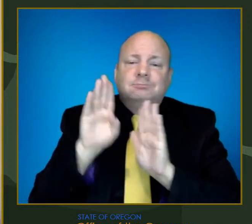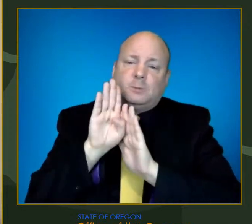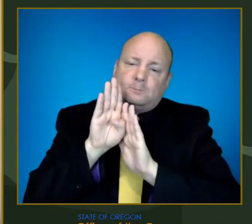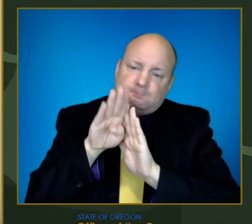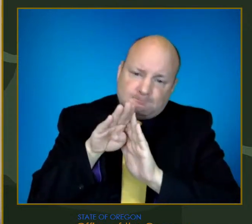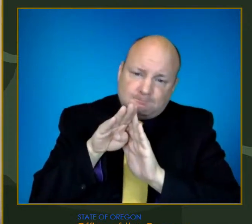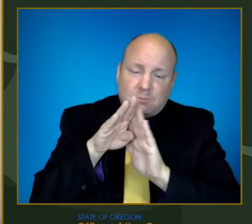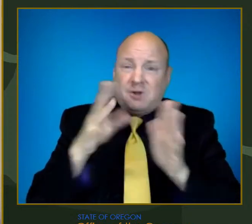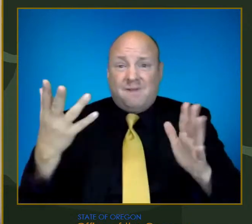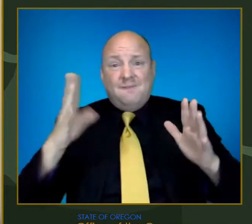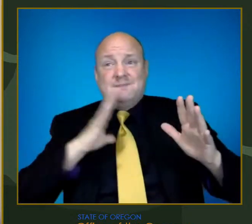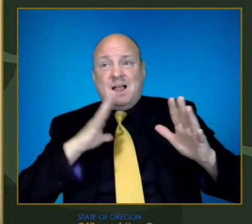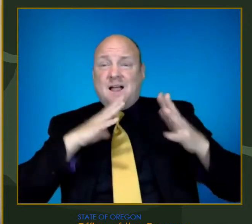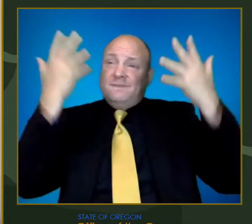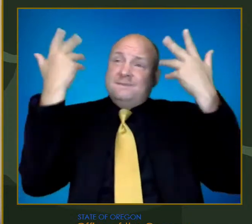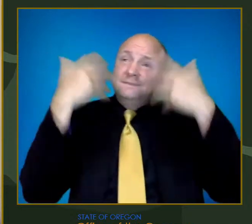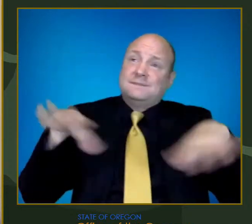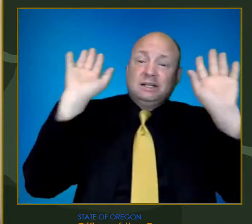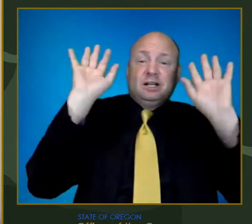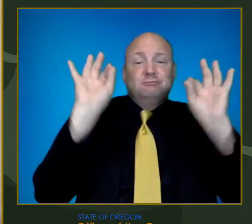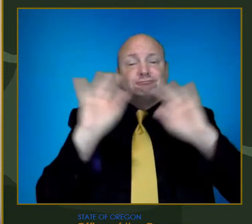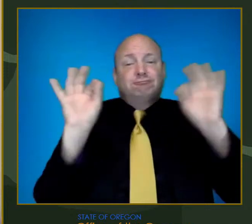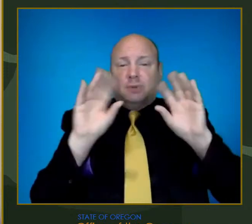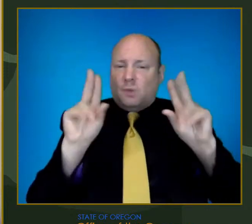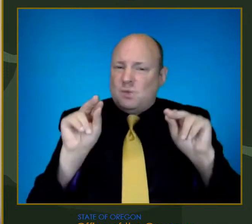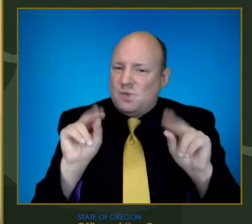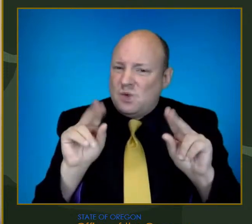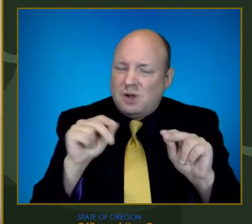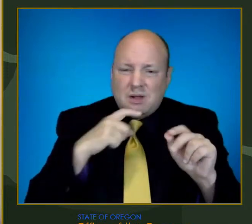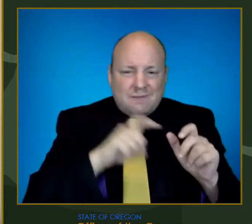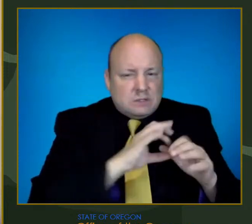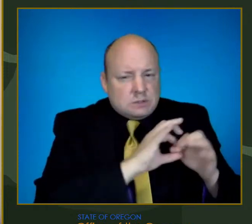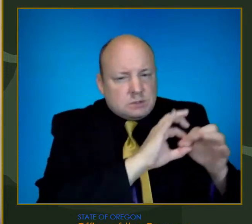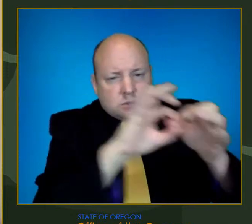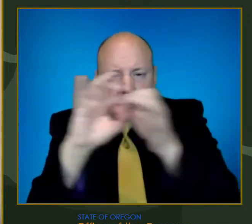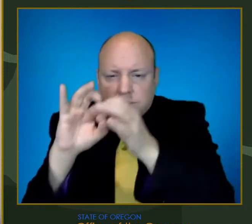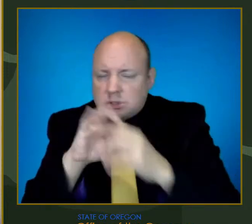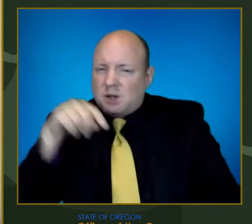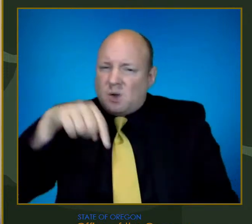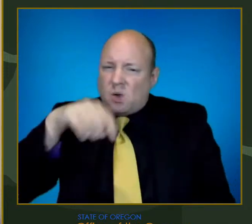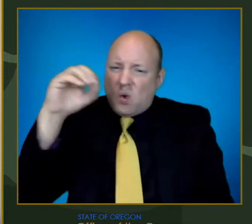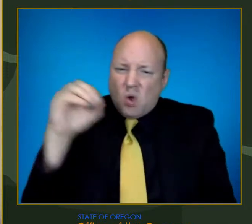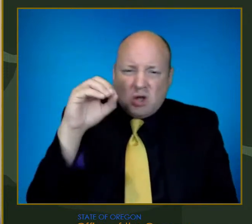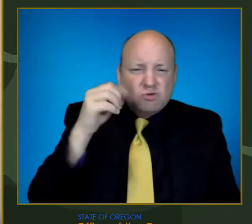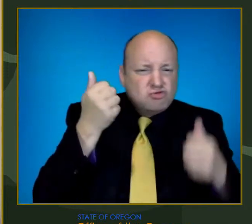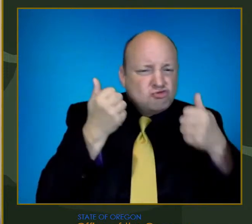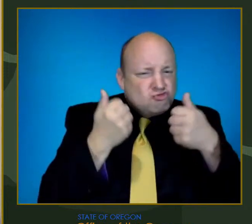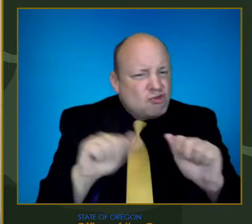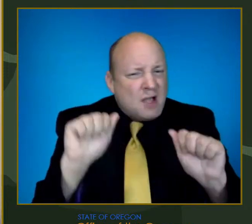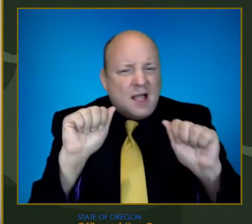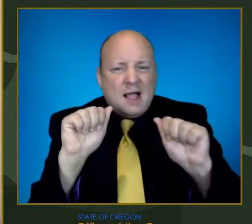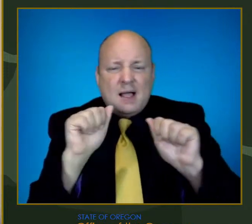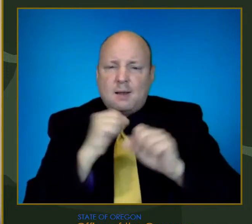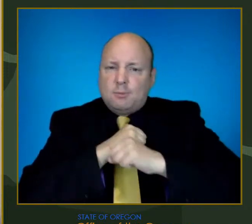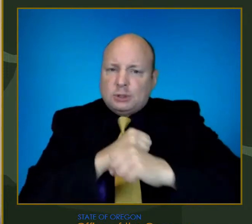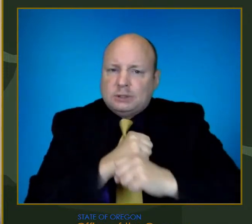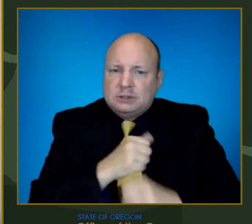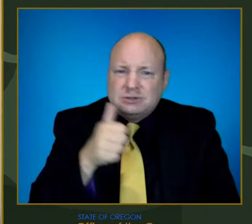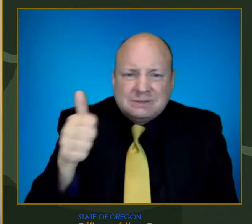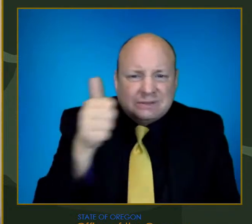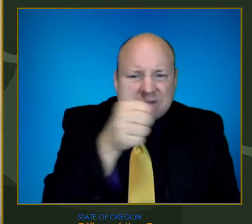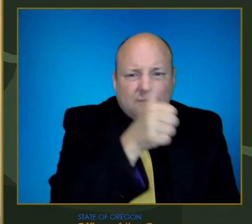happen, we need all Oregonians to take steps to protect themselves and their loved ones right now.